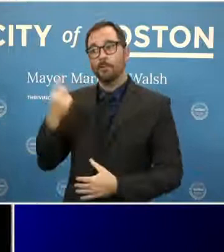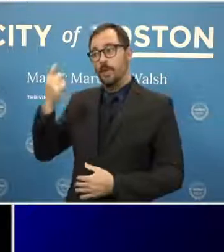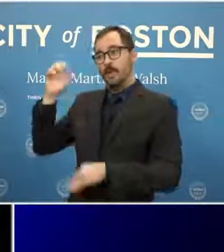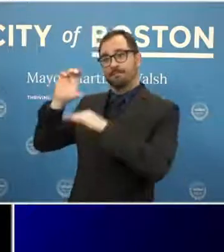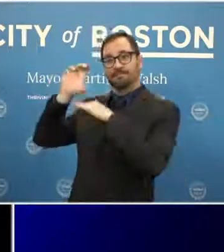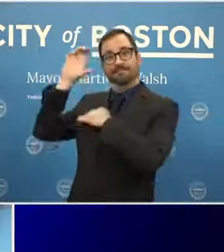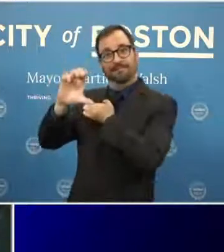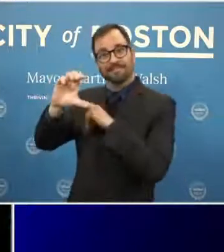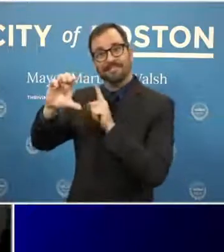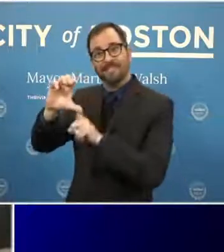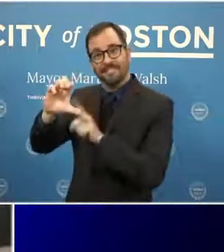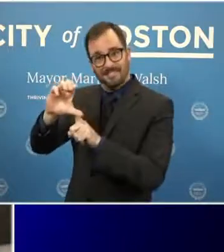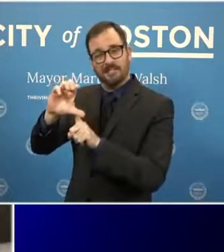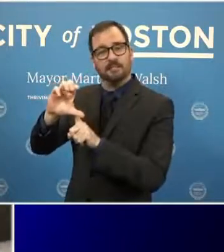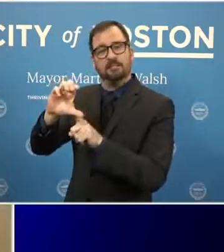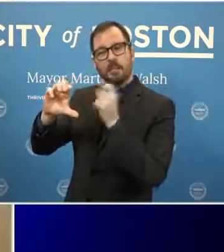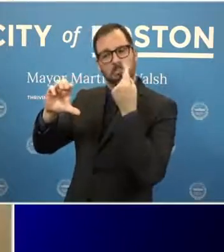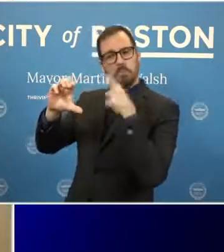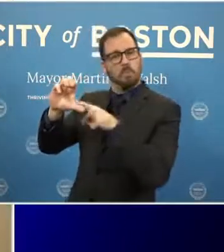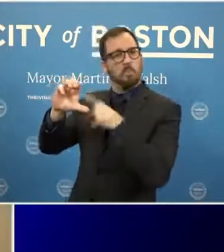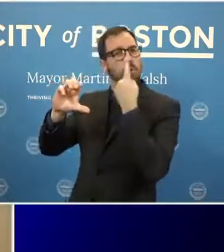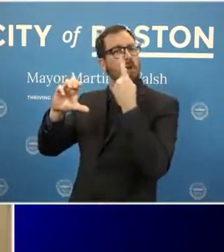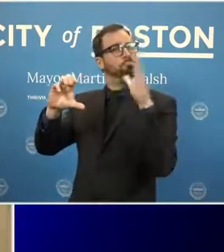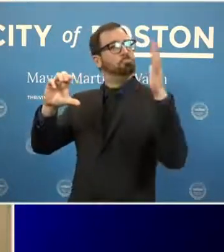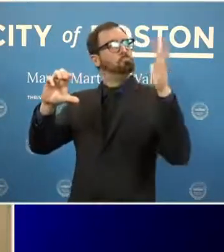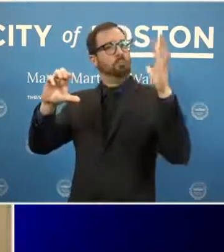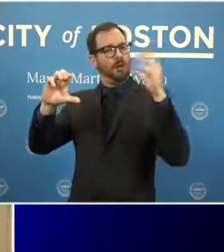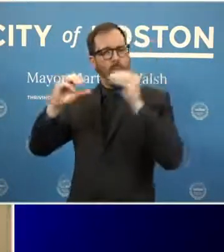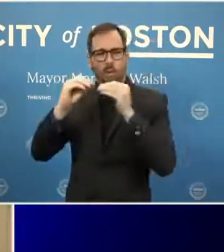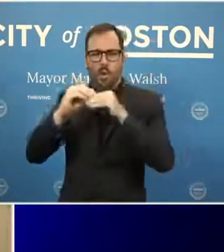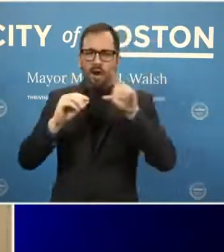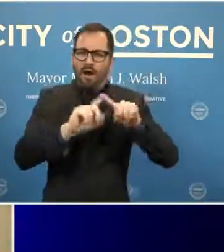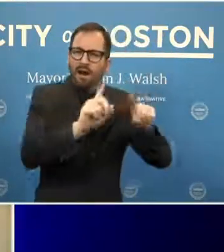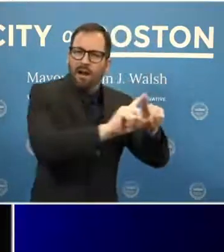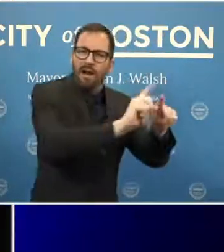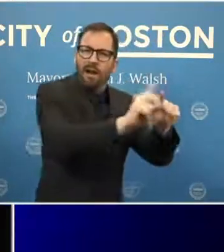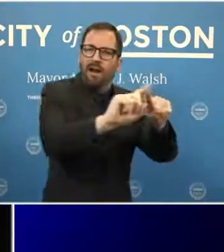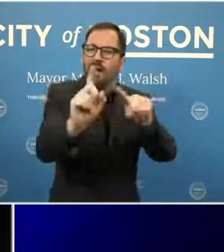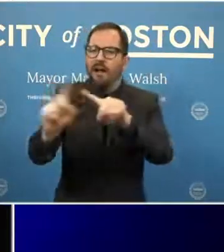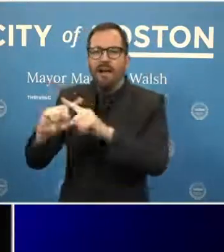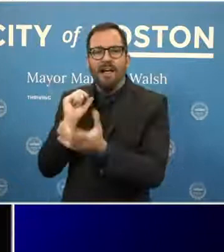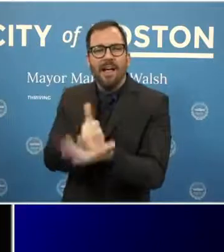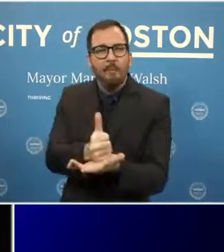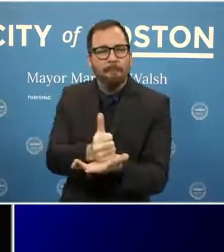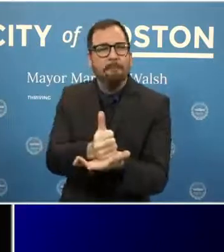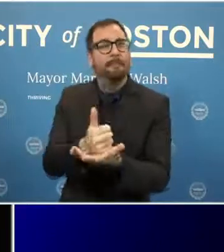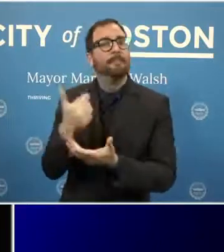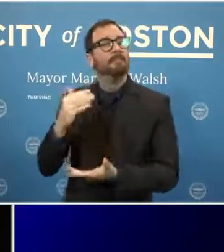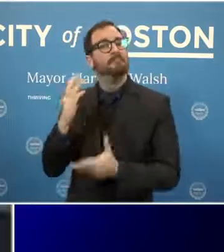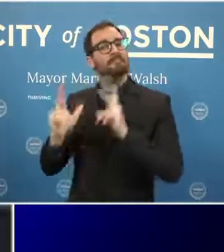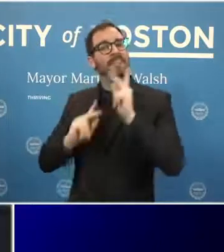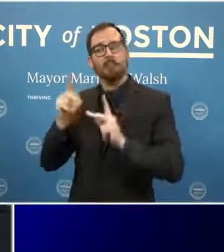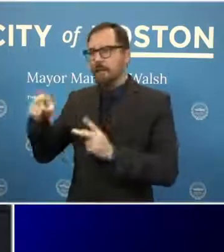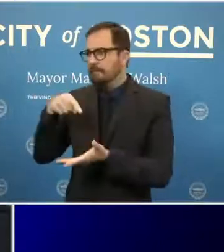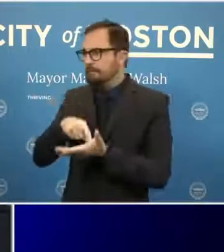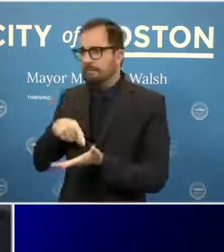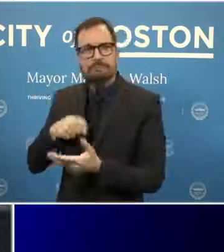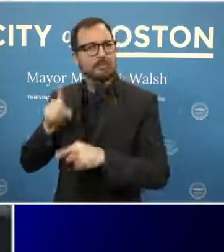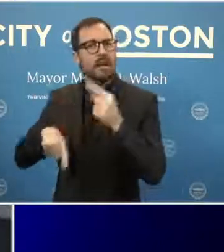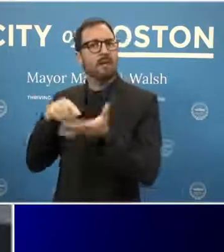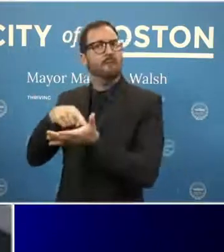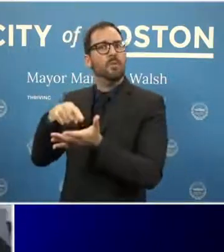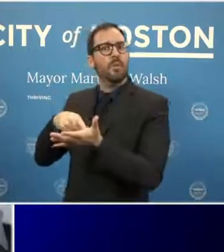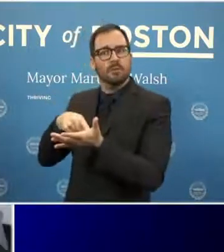true comfort and safety and security lies. So in the casework that we do for the Renter Relief Fund, it helps people stay